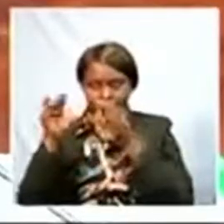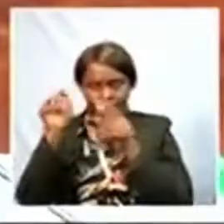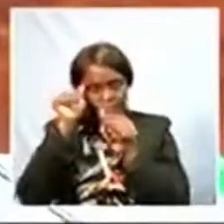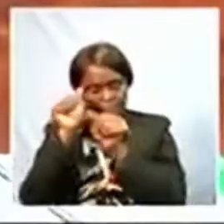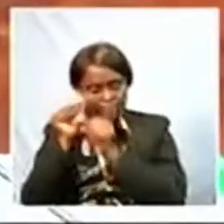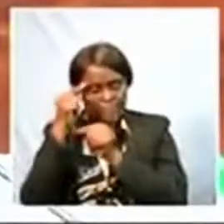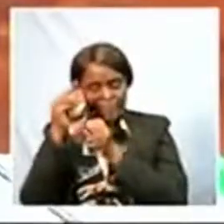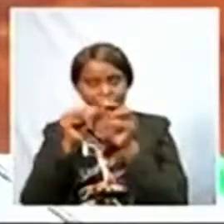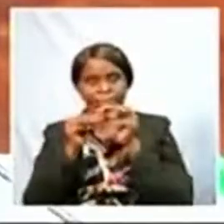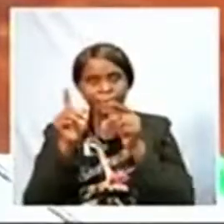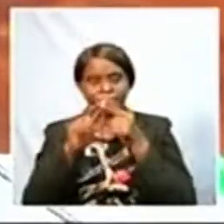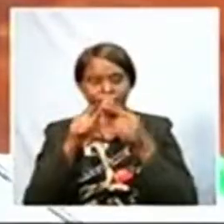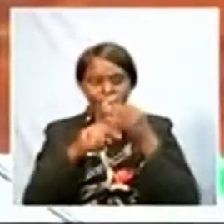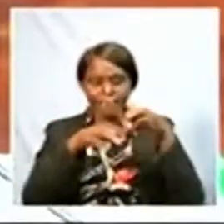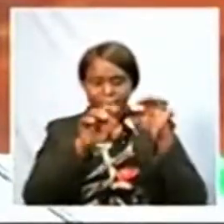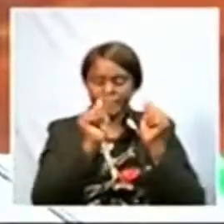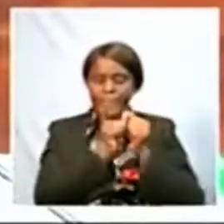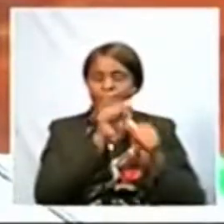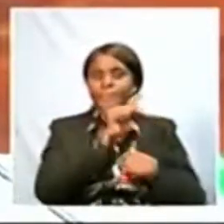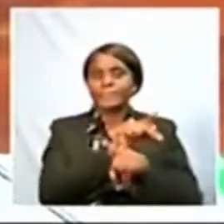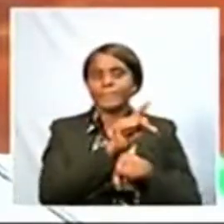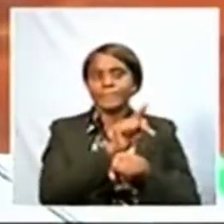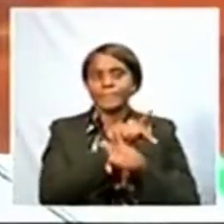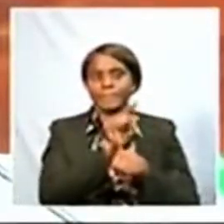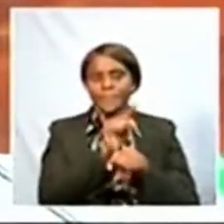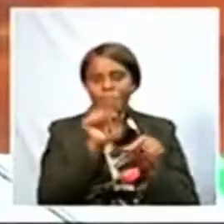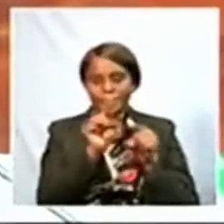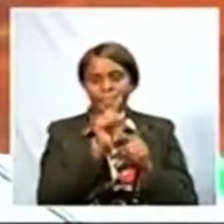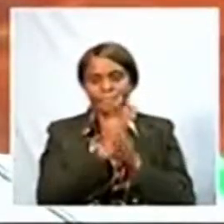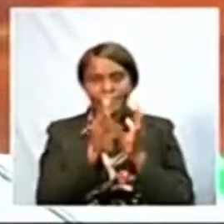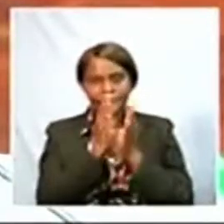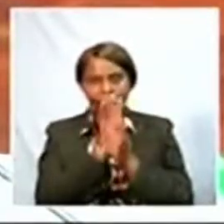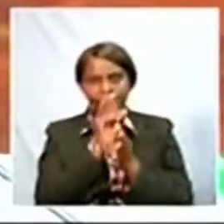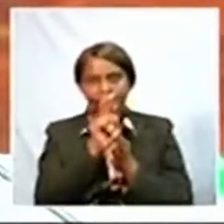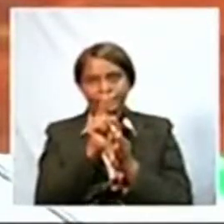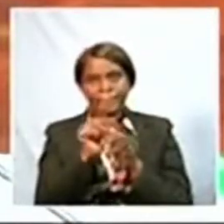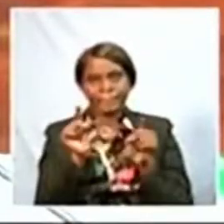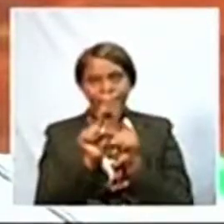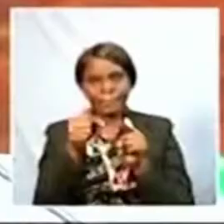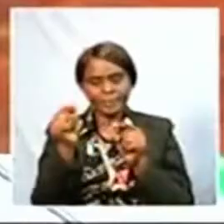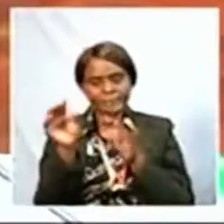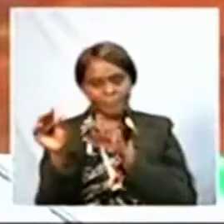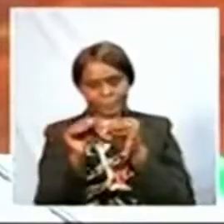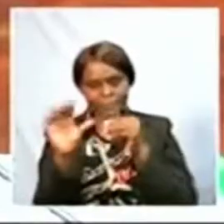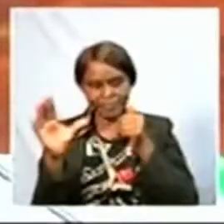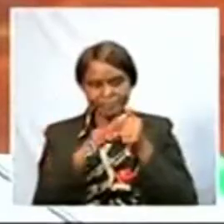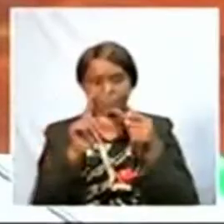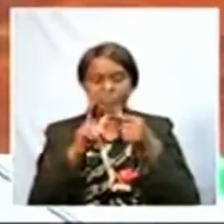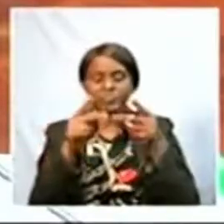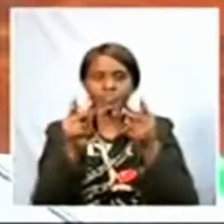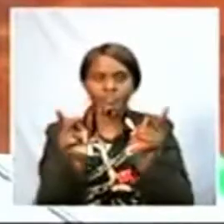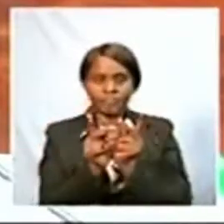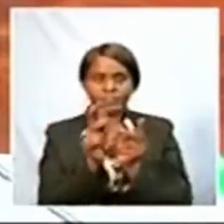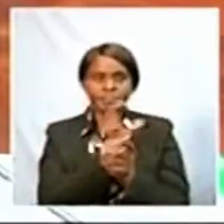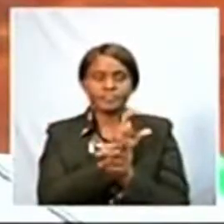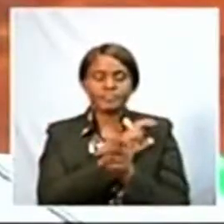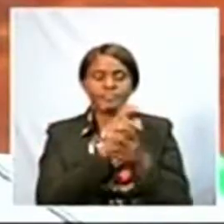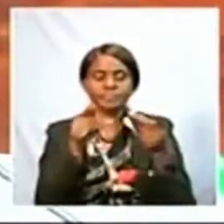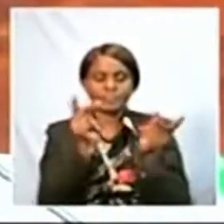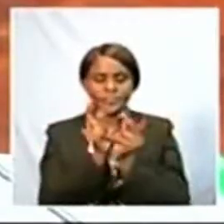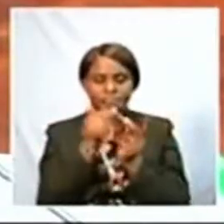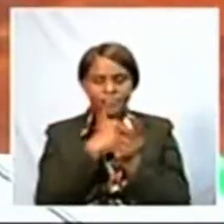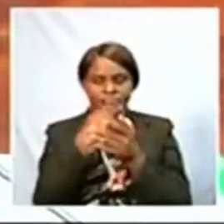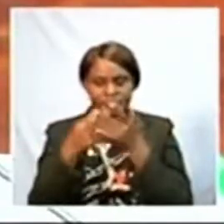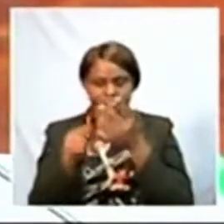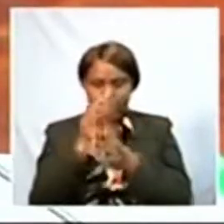for management to proceed with the project. The contractor mobilized back to site. The police station has now